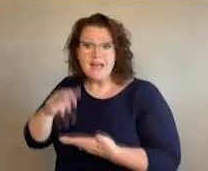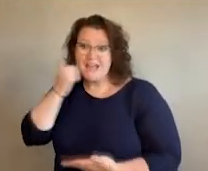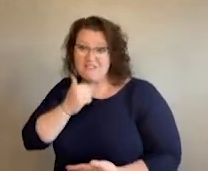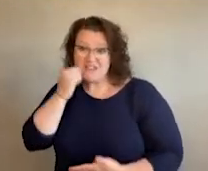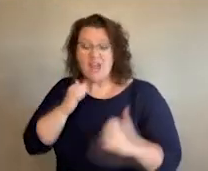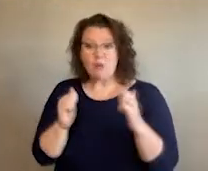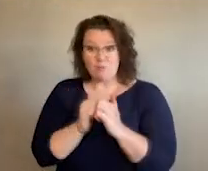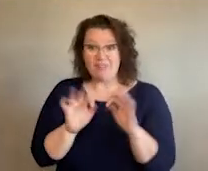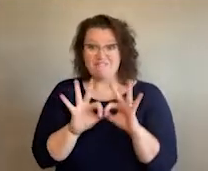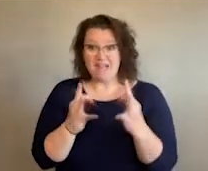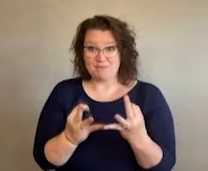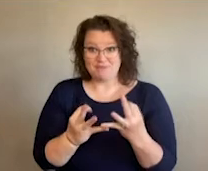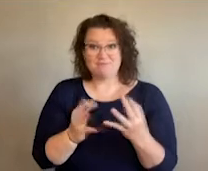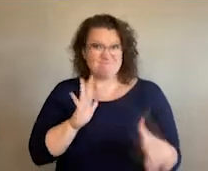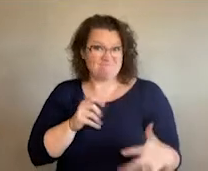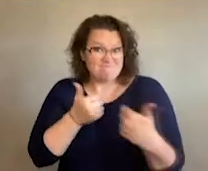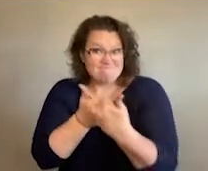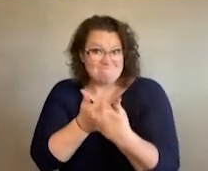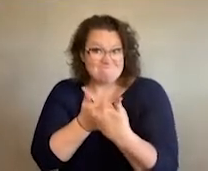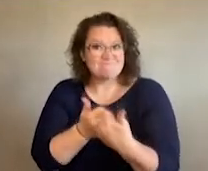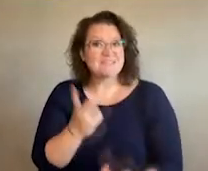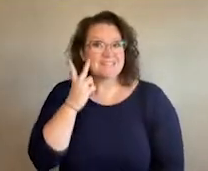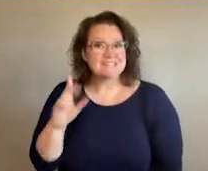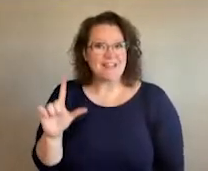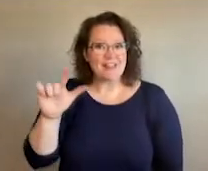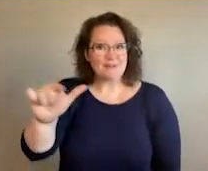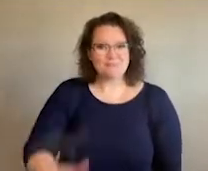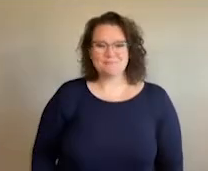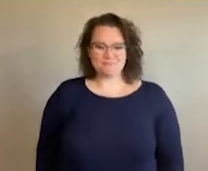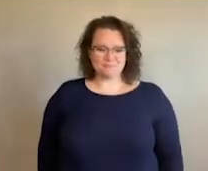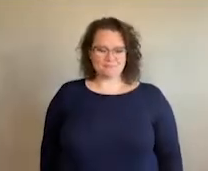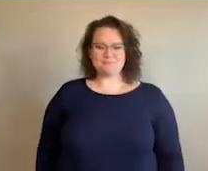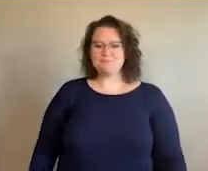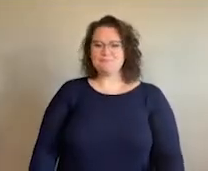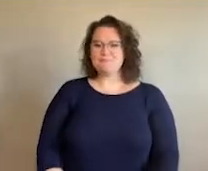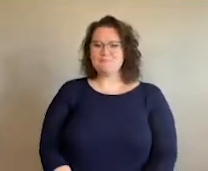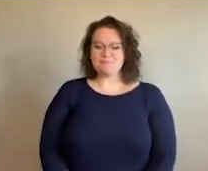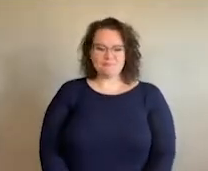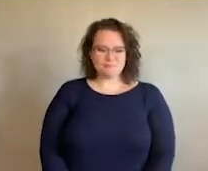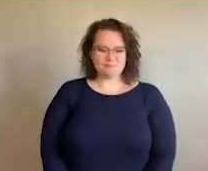you. For now, this is Miss Dawson. See you later.